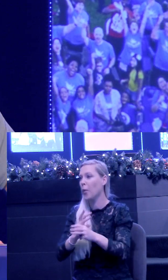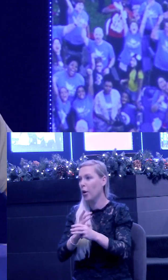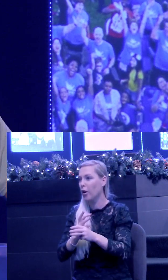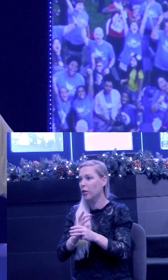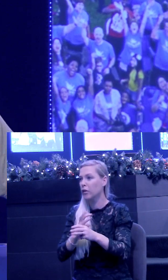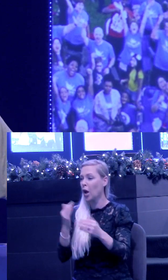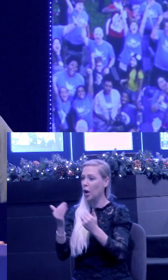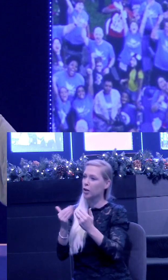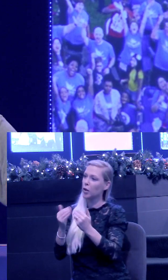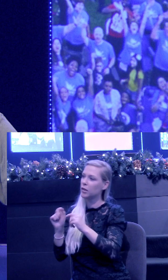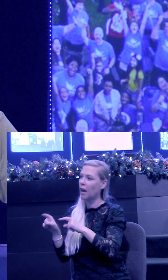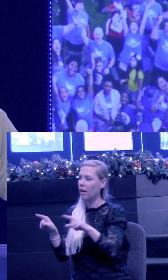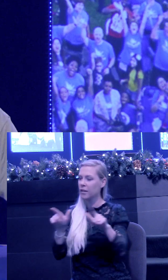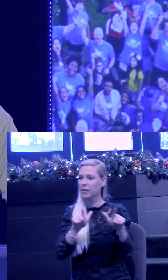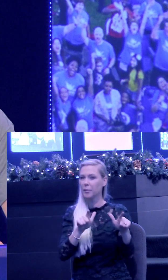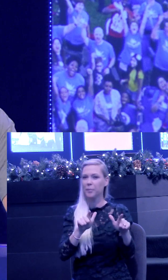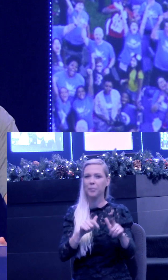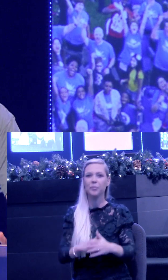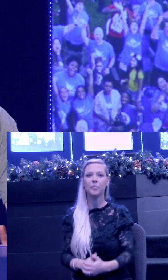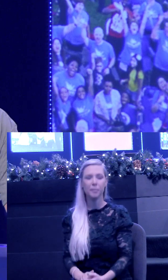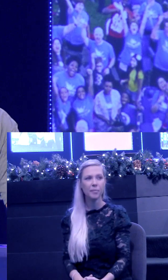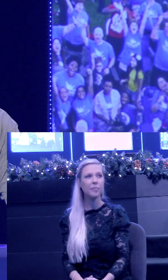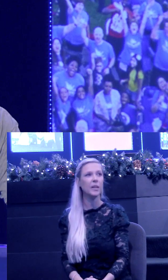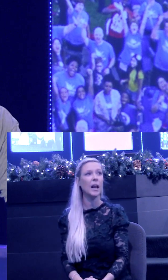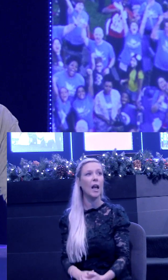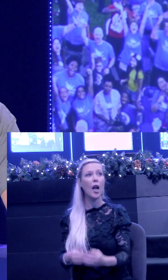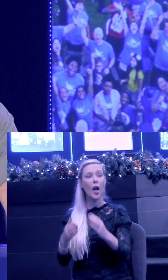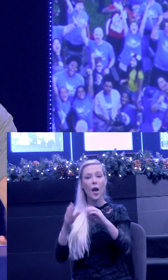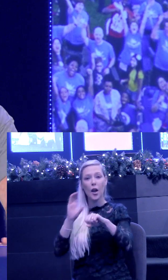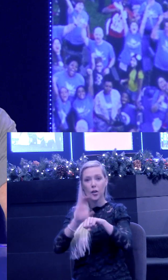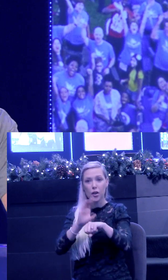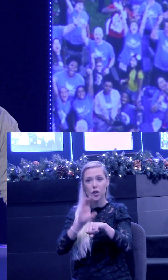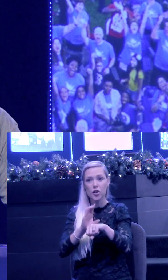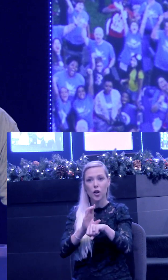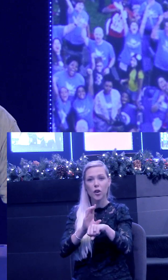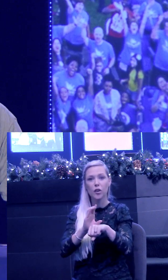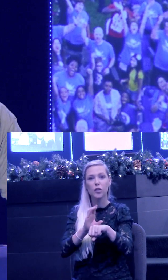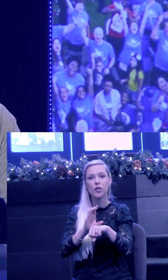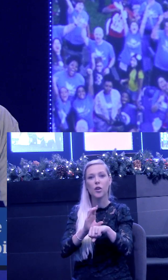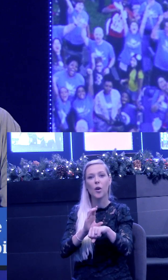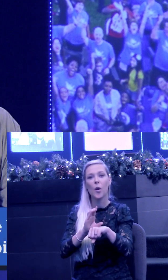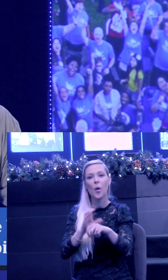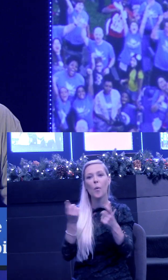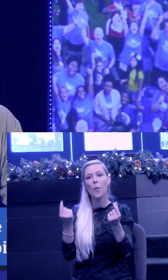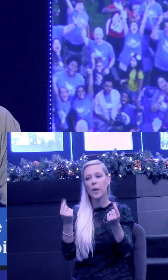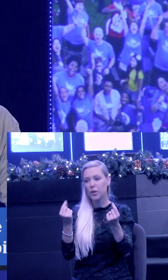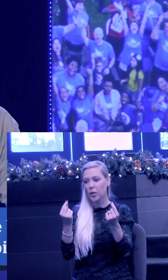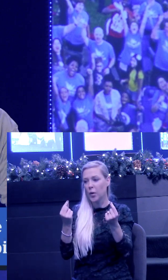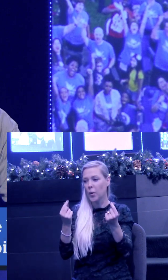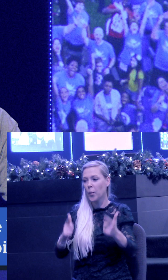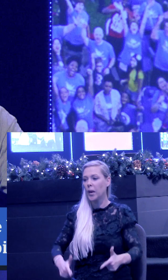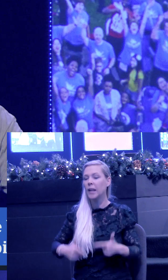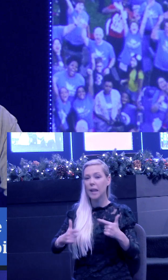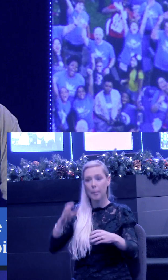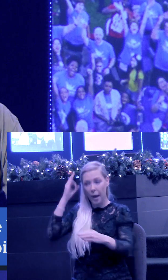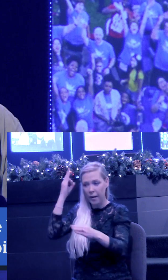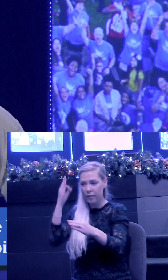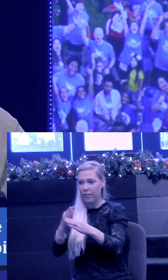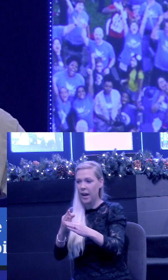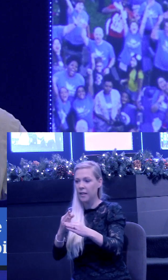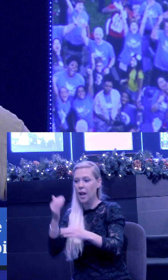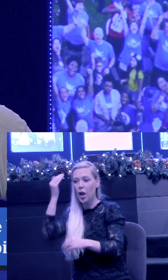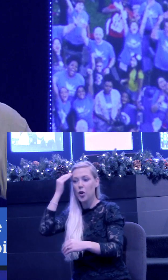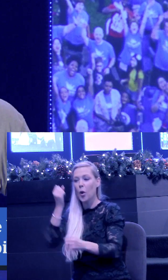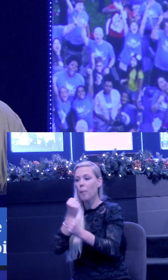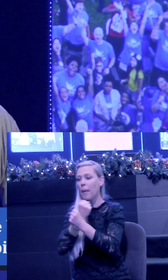who we will continue to be. That's a part of our DNA. Community is committed to live by faith, to be known by love, and to be a